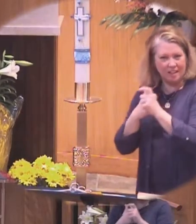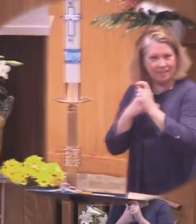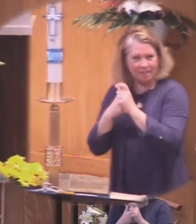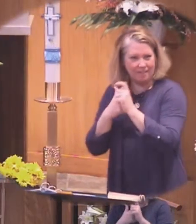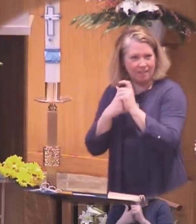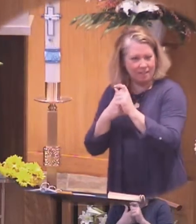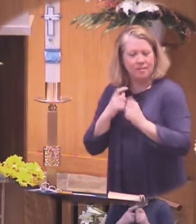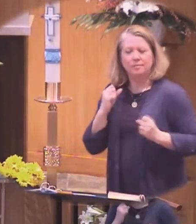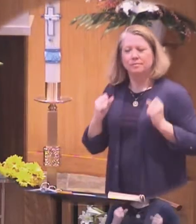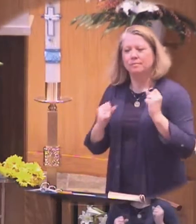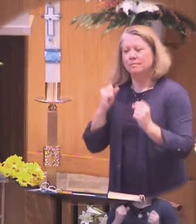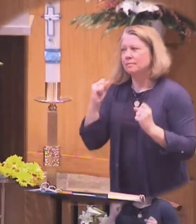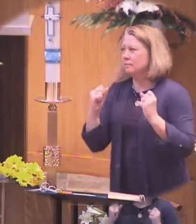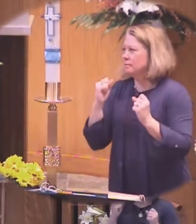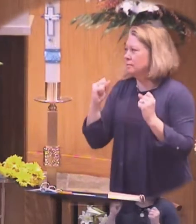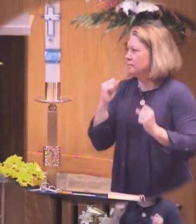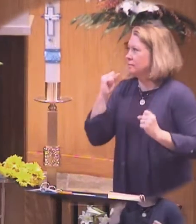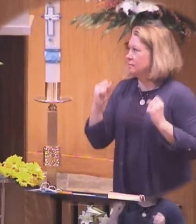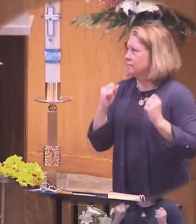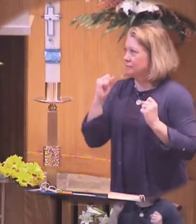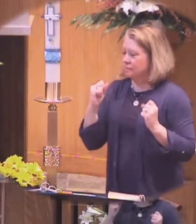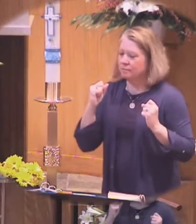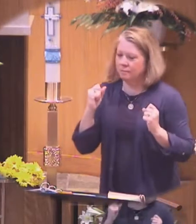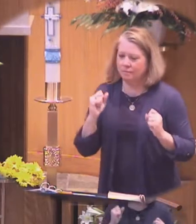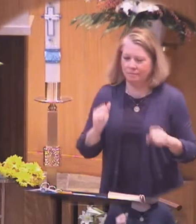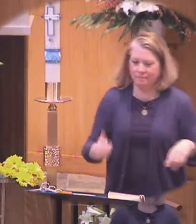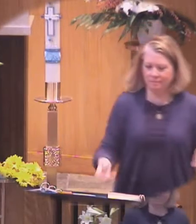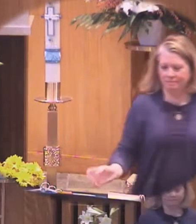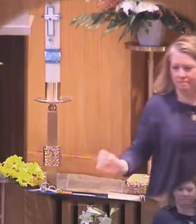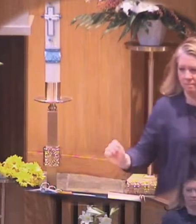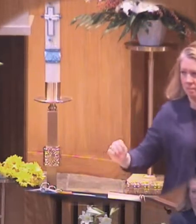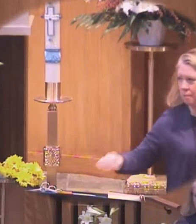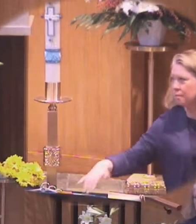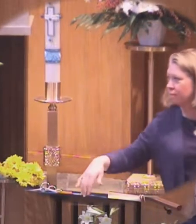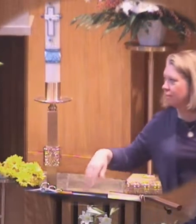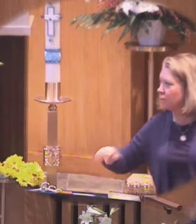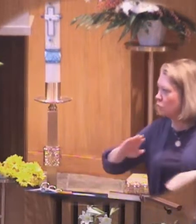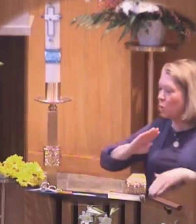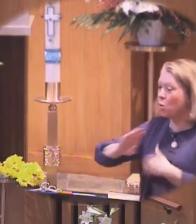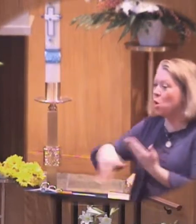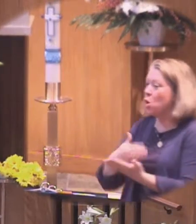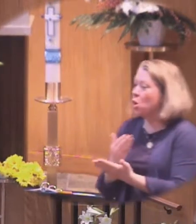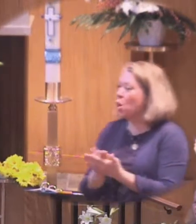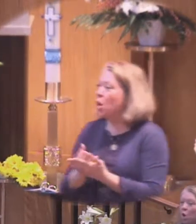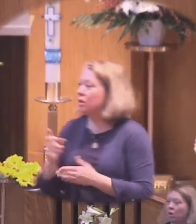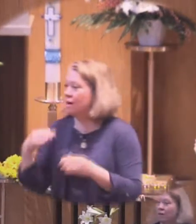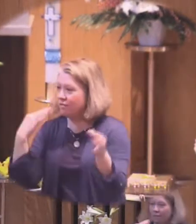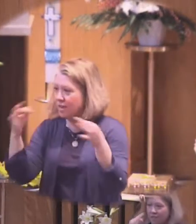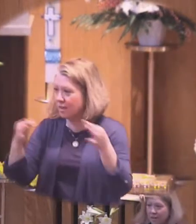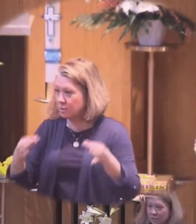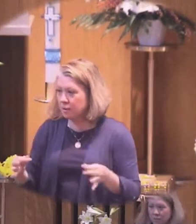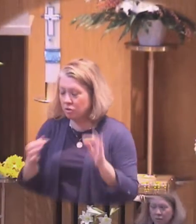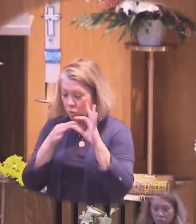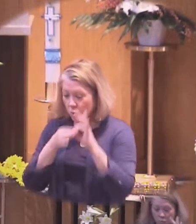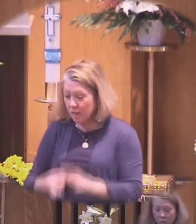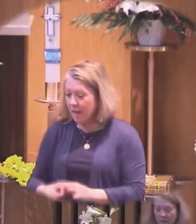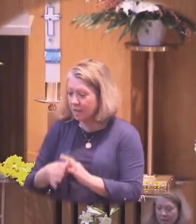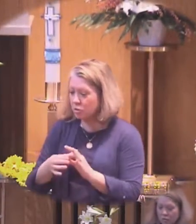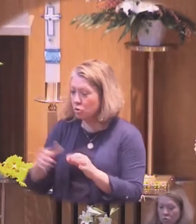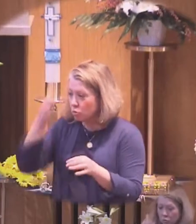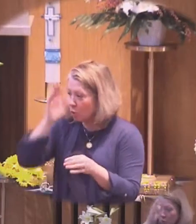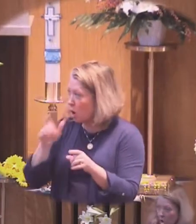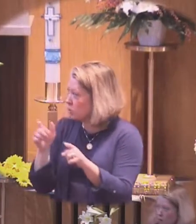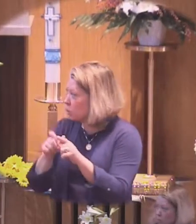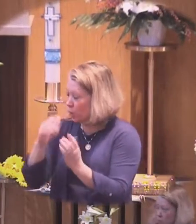the things that were coming in the days ahead were running through my mind. All of the details related to the liturgies. Did I